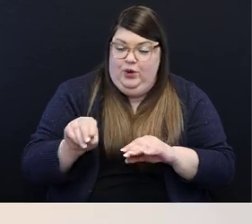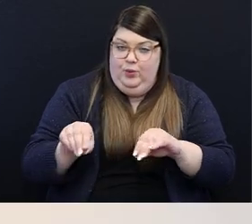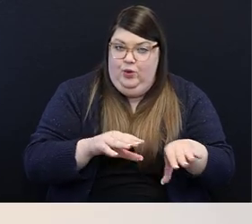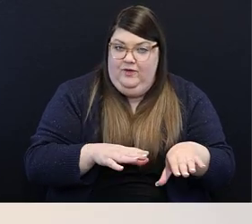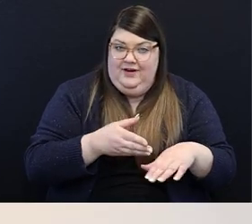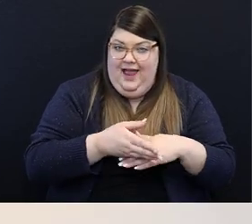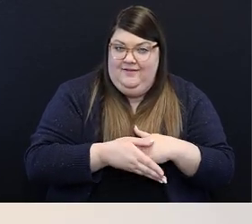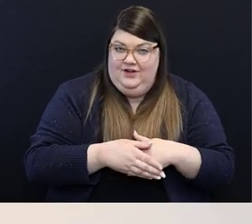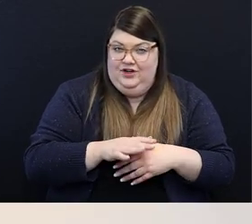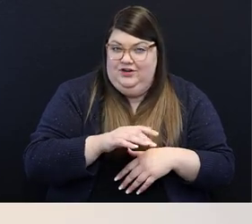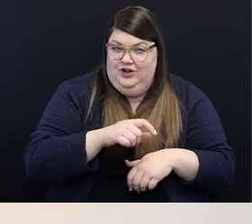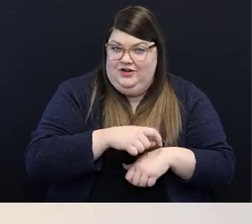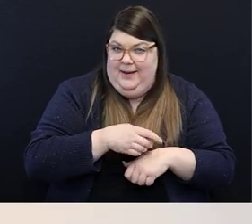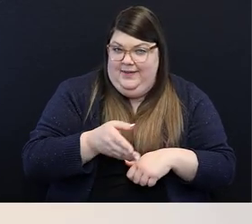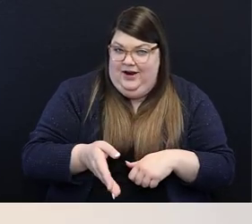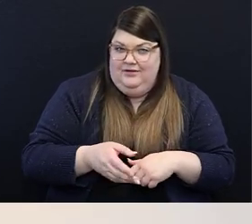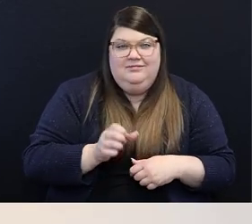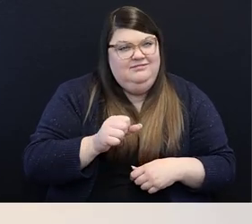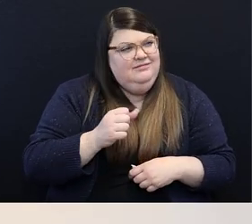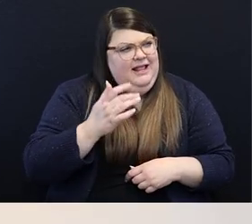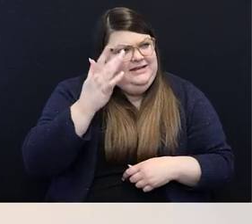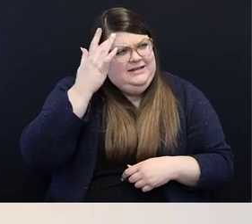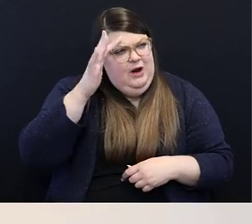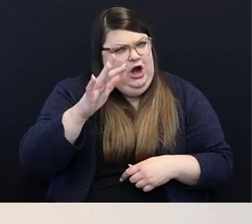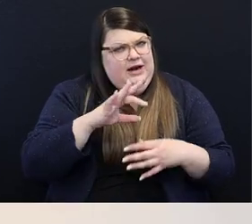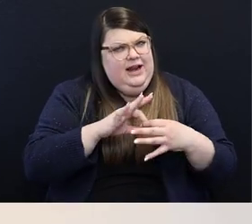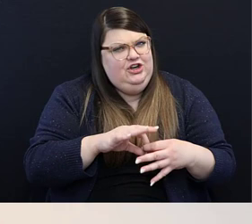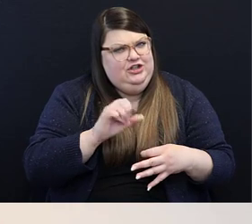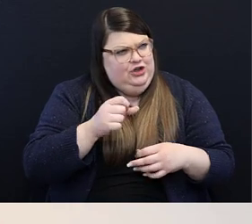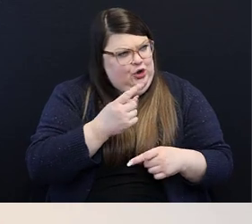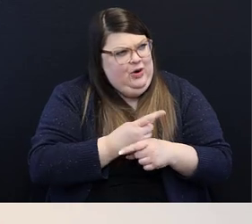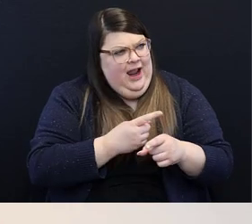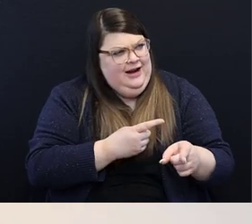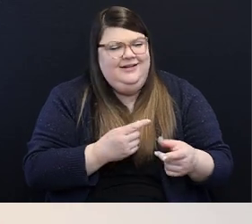Midwest. Yeah, that's super smart. Yeah, you're right. I mean,